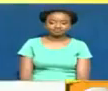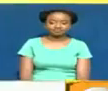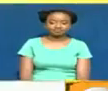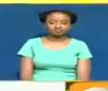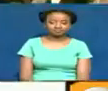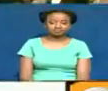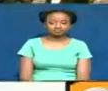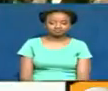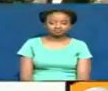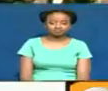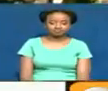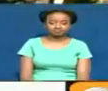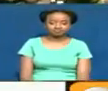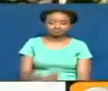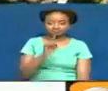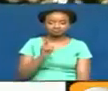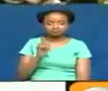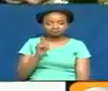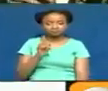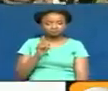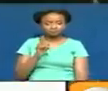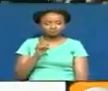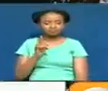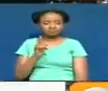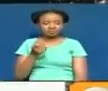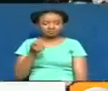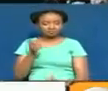Would you ditch a career in medicine for farming?